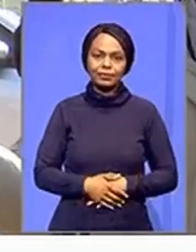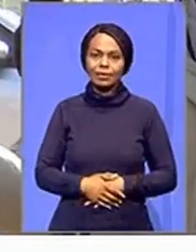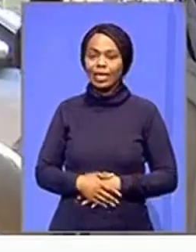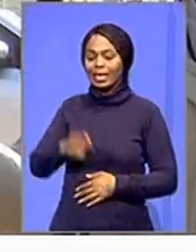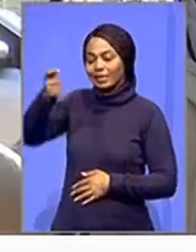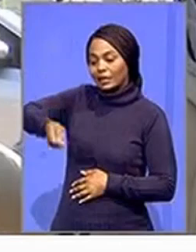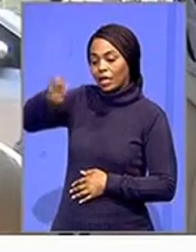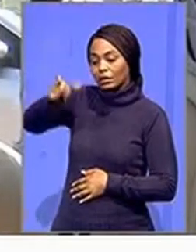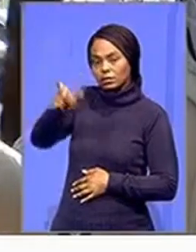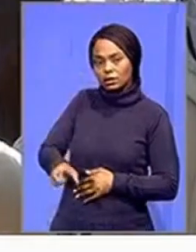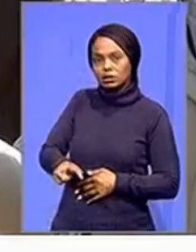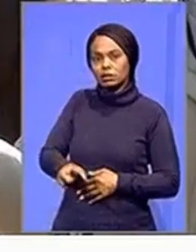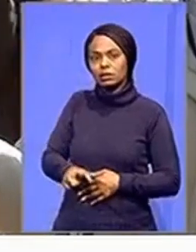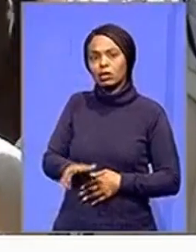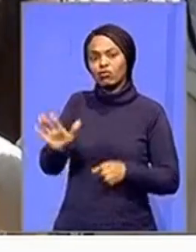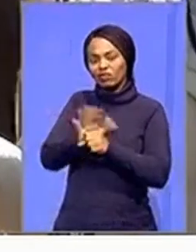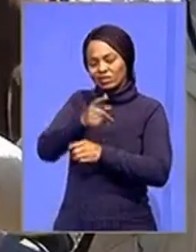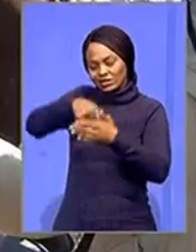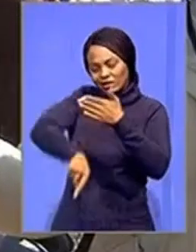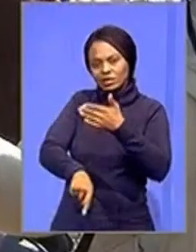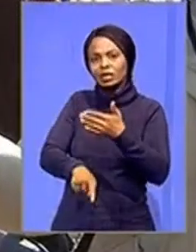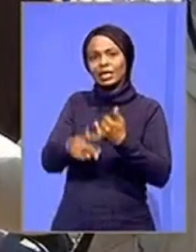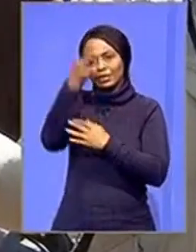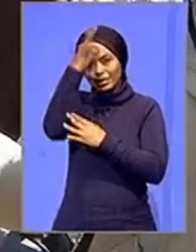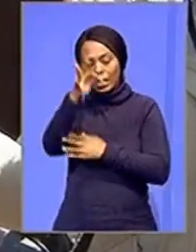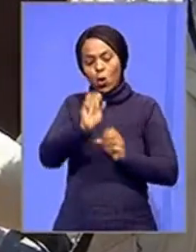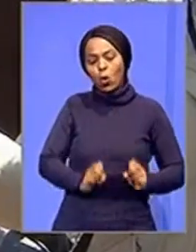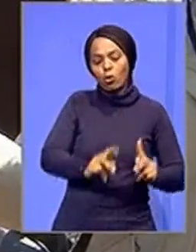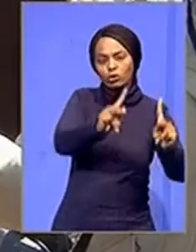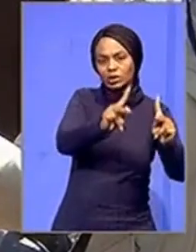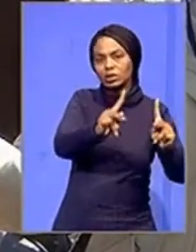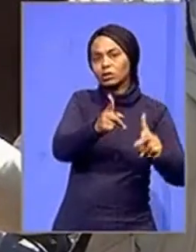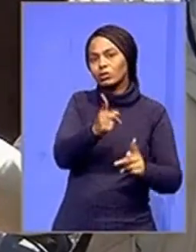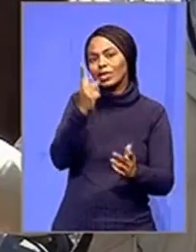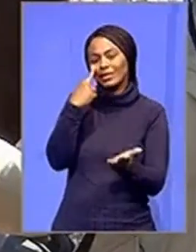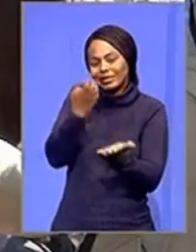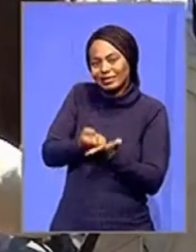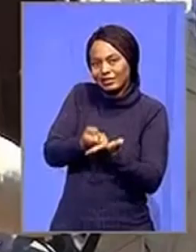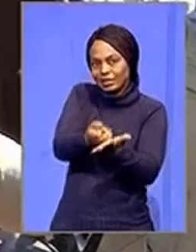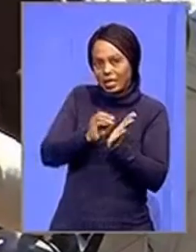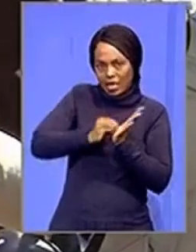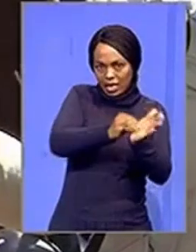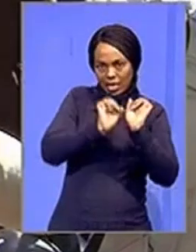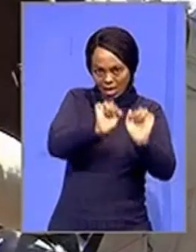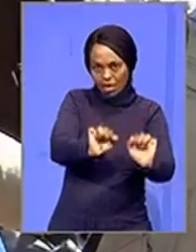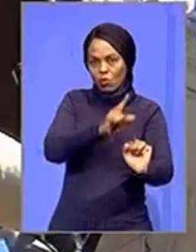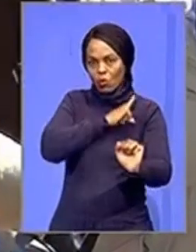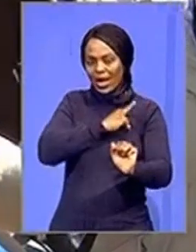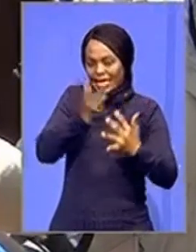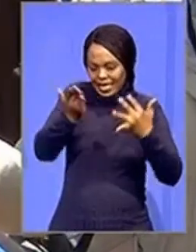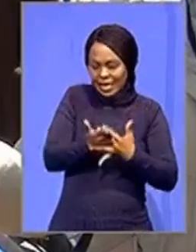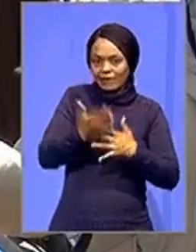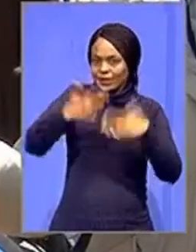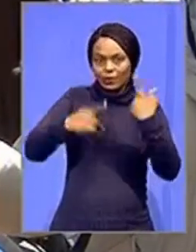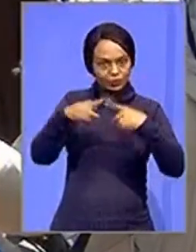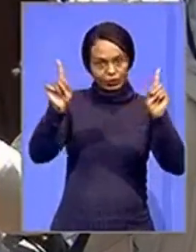merits of the state case. The state will still get its opportunity to state its case during the trial, and much of